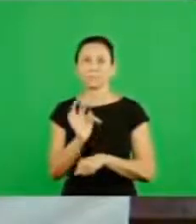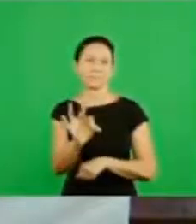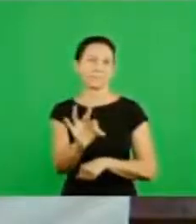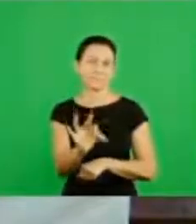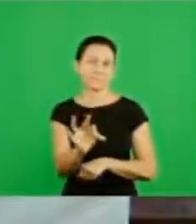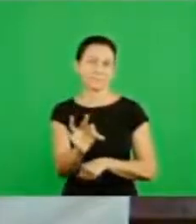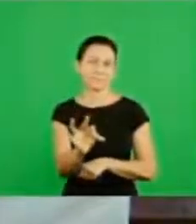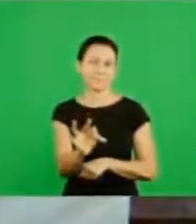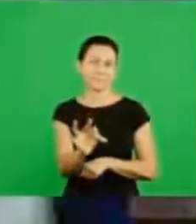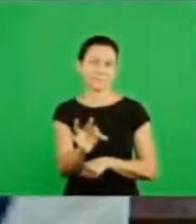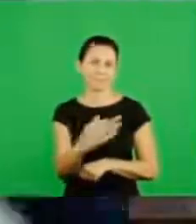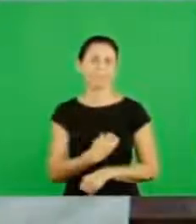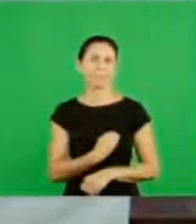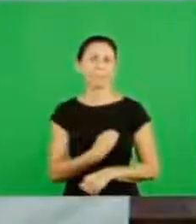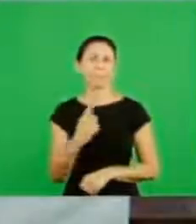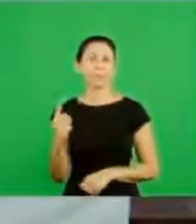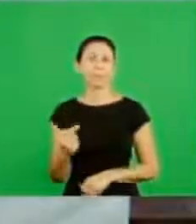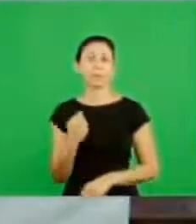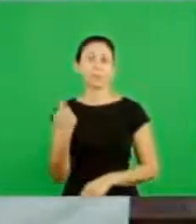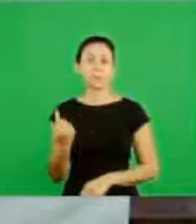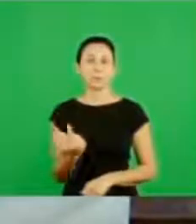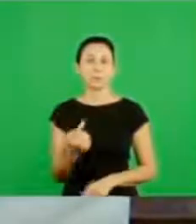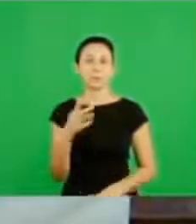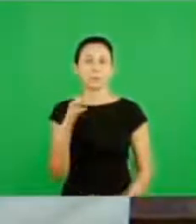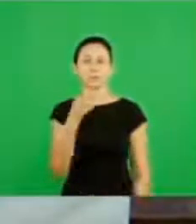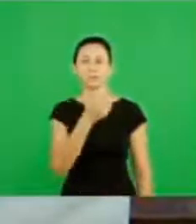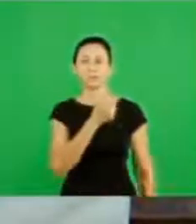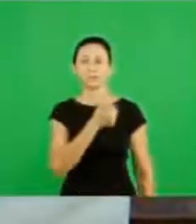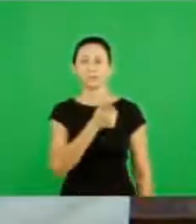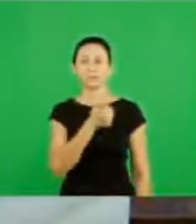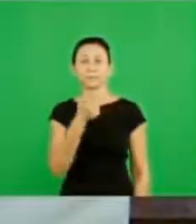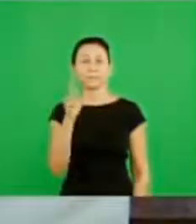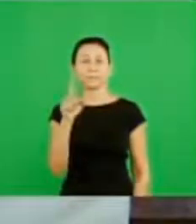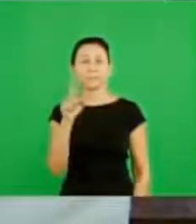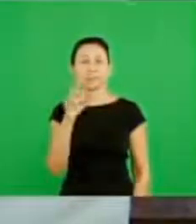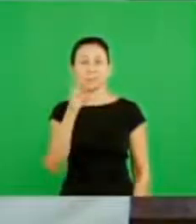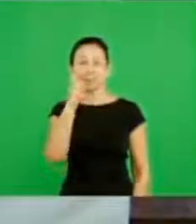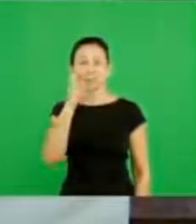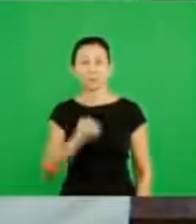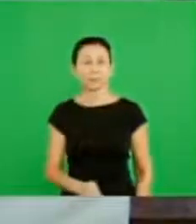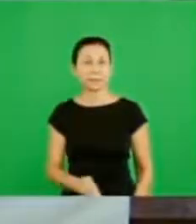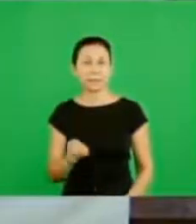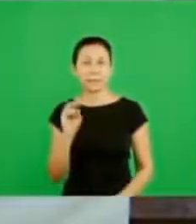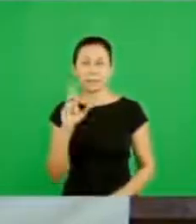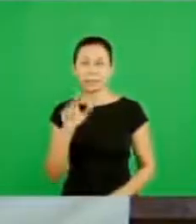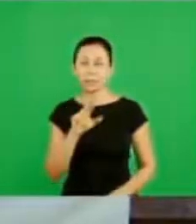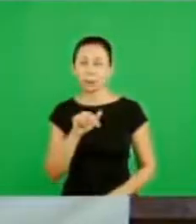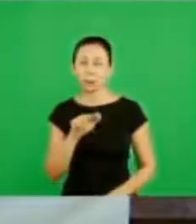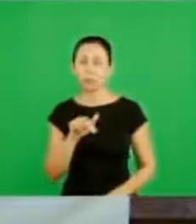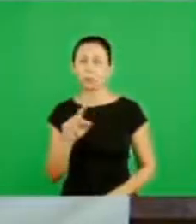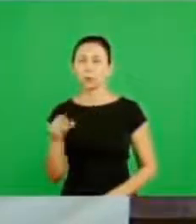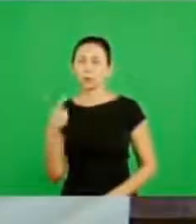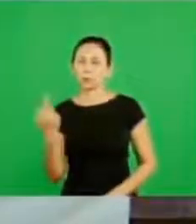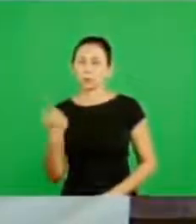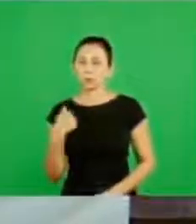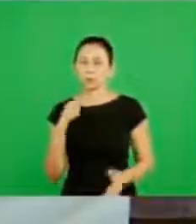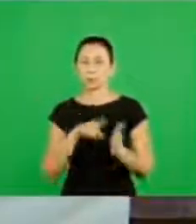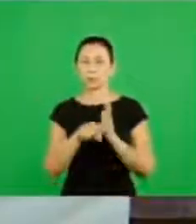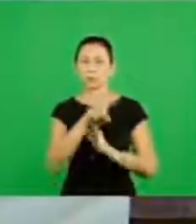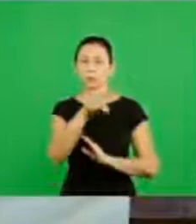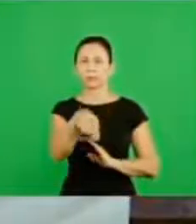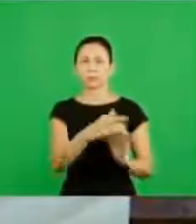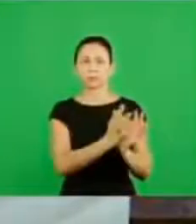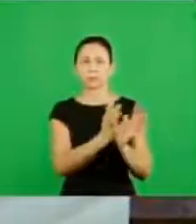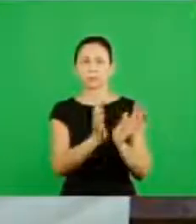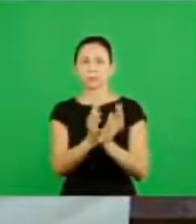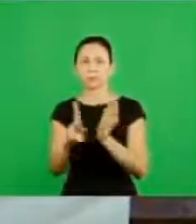was no faith without the hope of life. And we had to leave and deny what was going on around us.